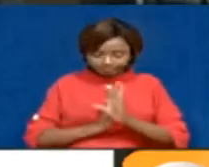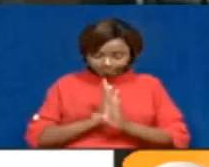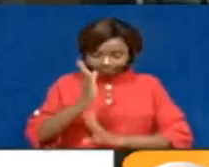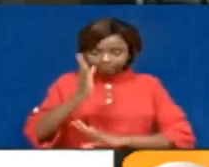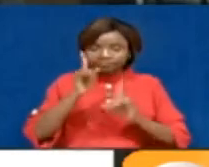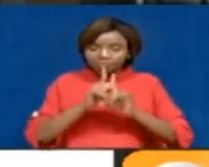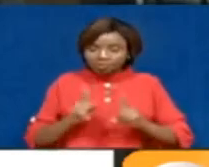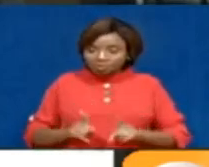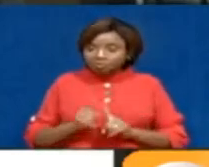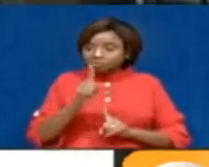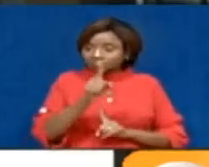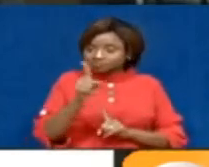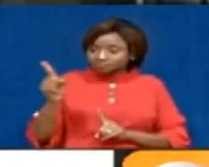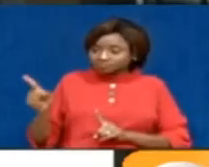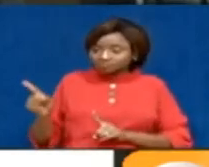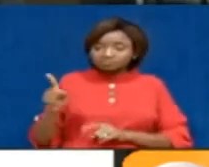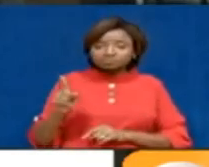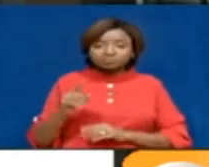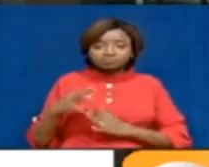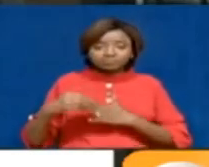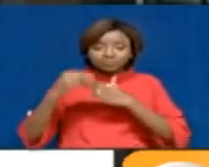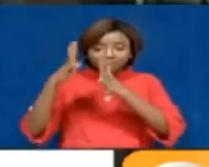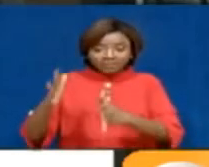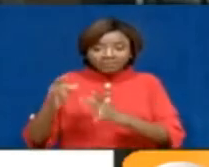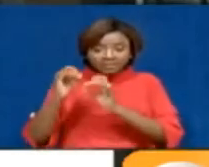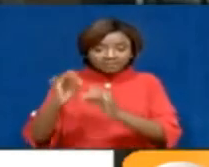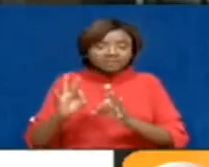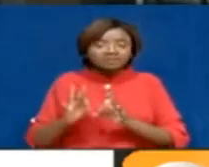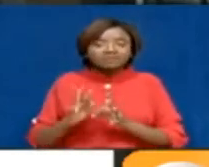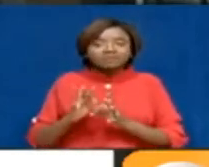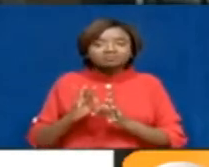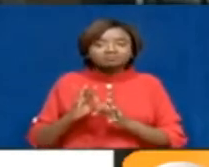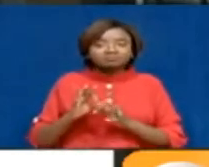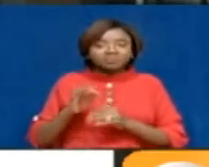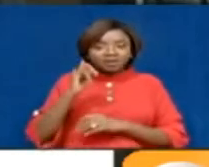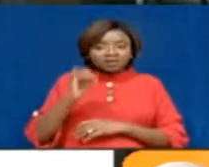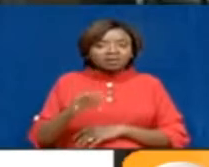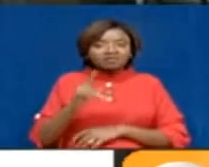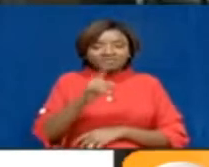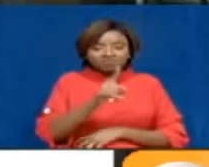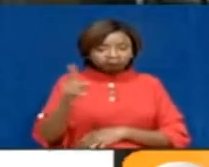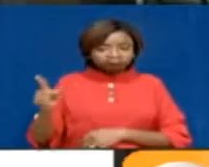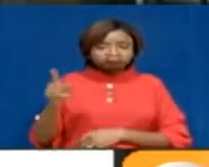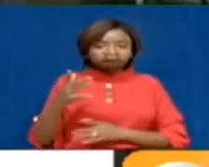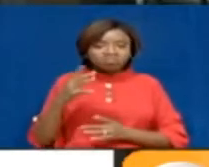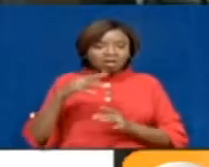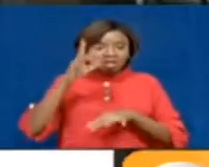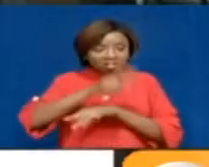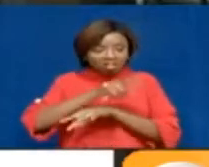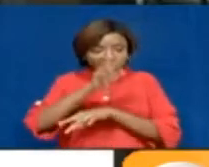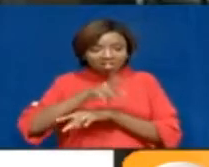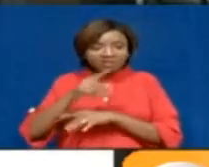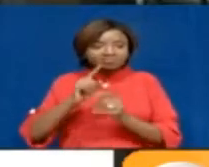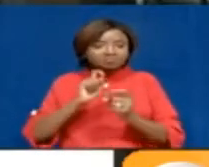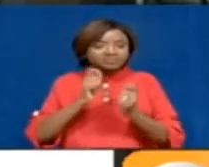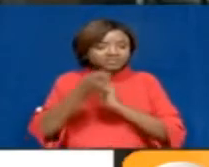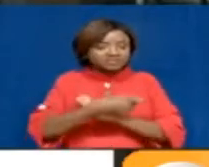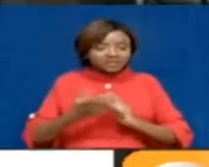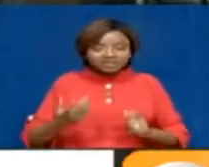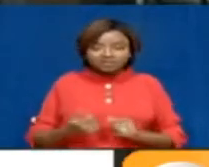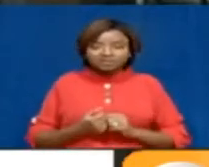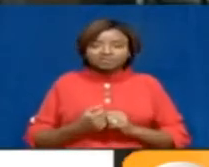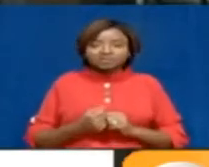they actually draw back and step back and change their attitude of how they are looking for